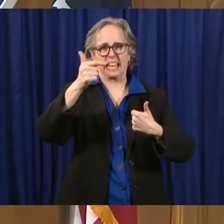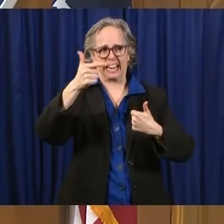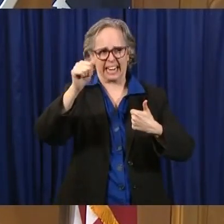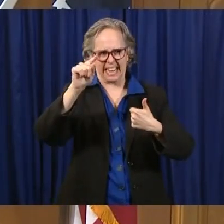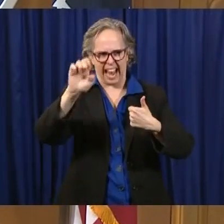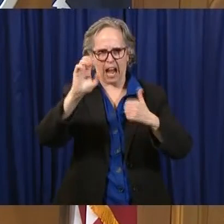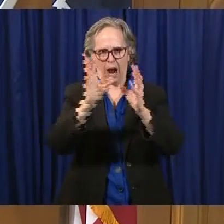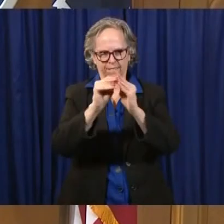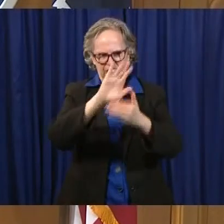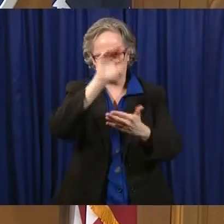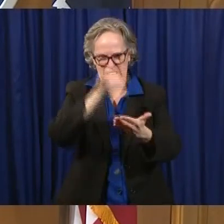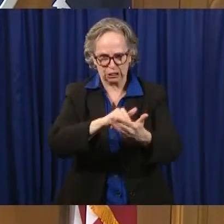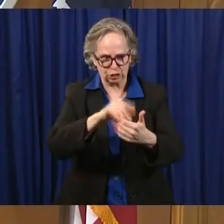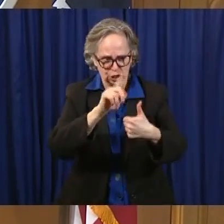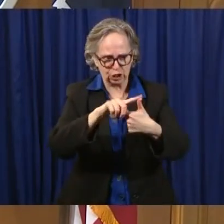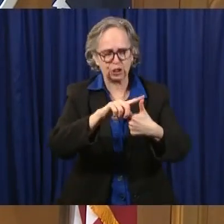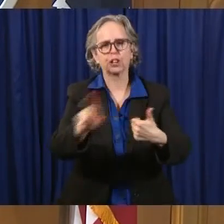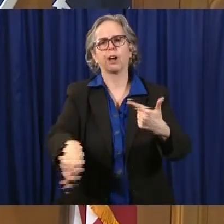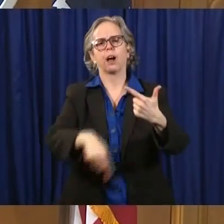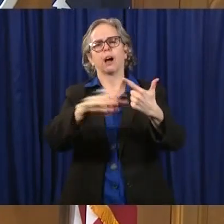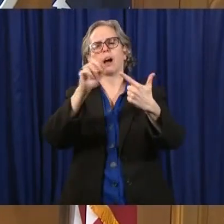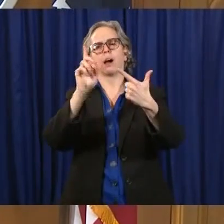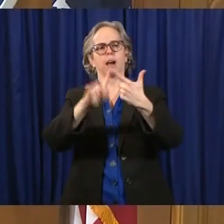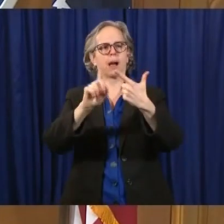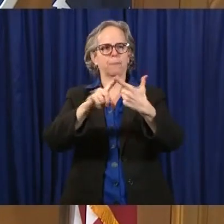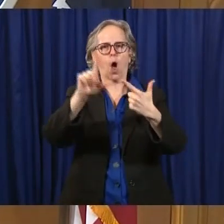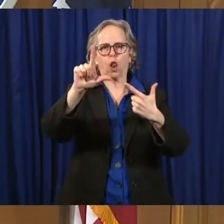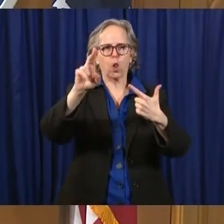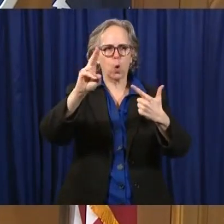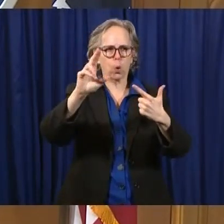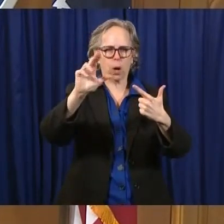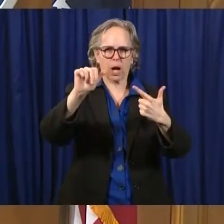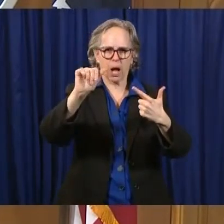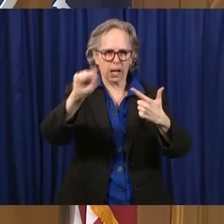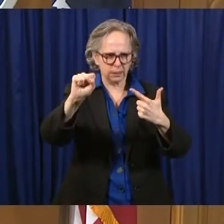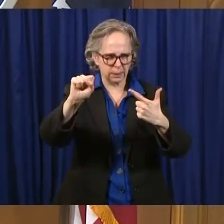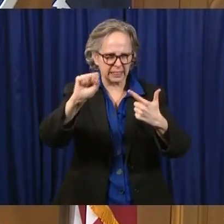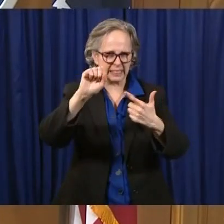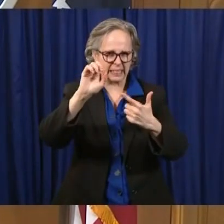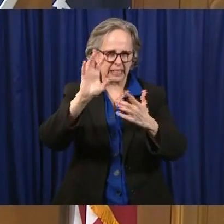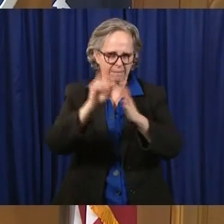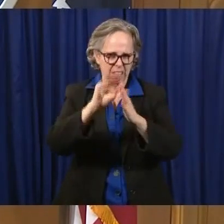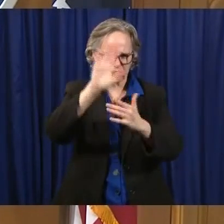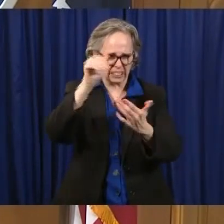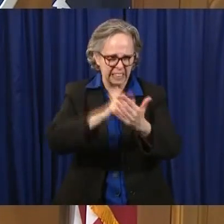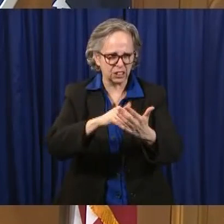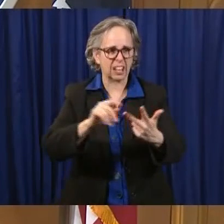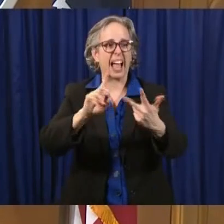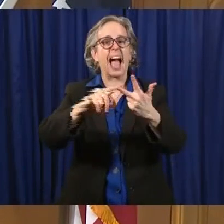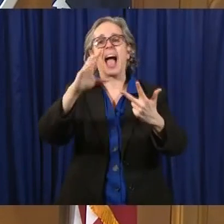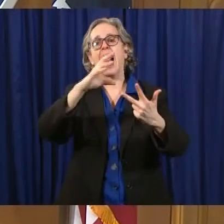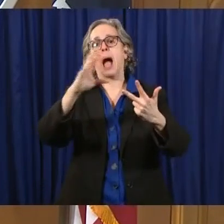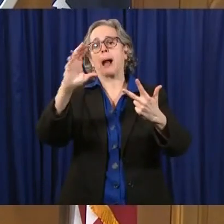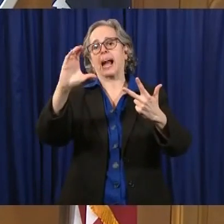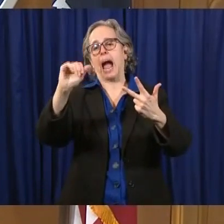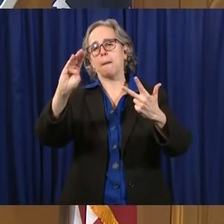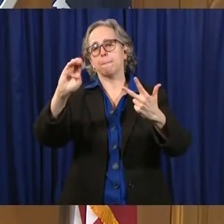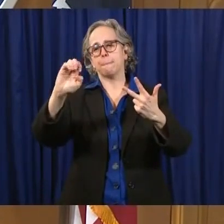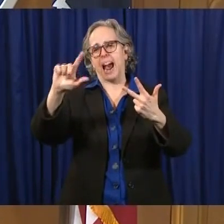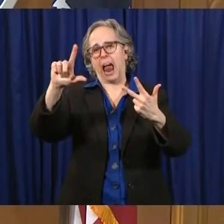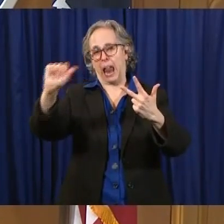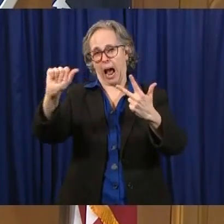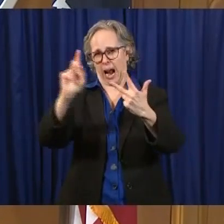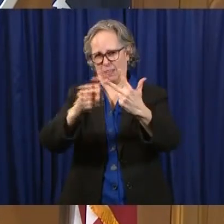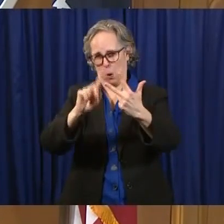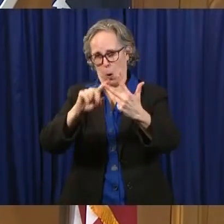Convention Center in Montgomery County, and Covelli Convention Center in the Mahoning County as well. Healthcare